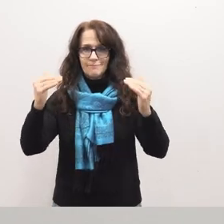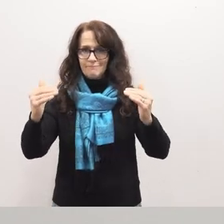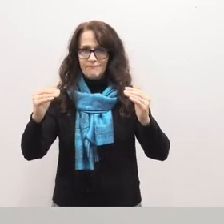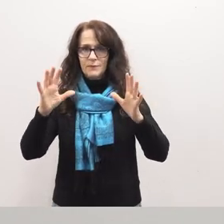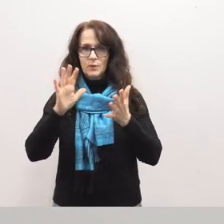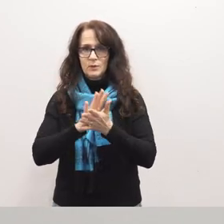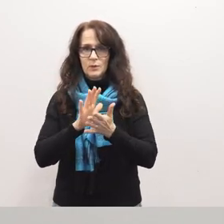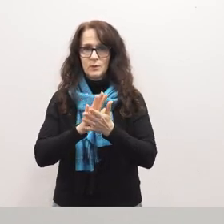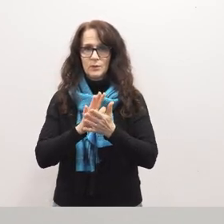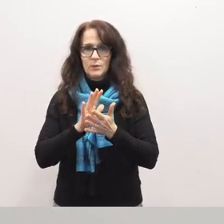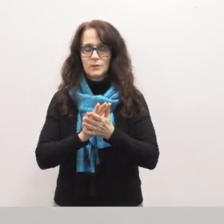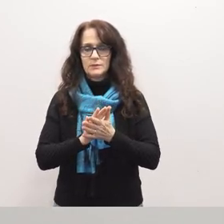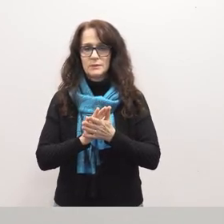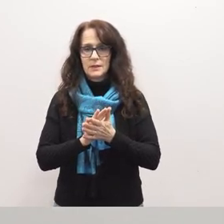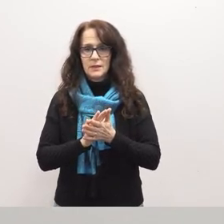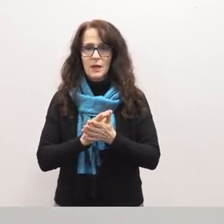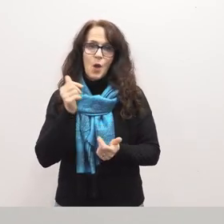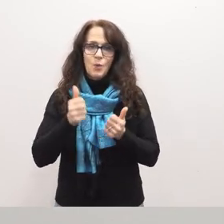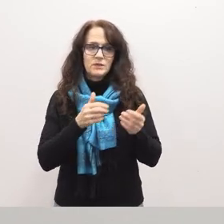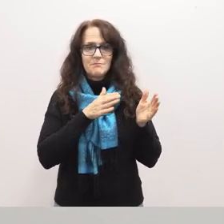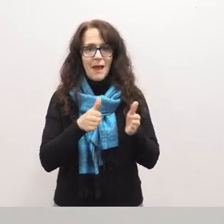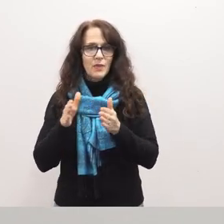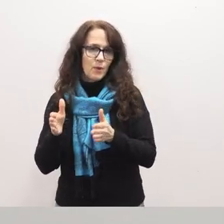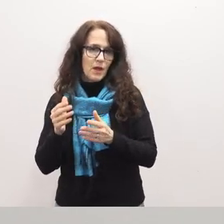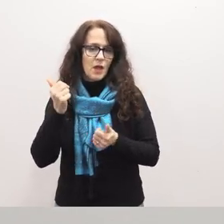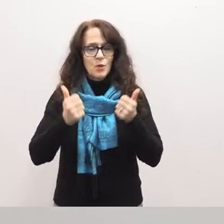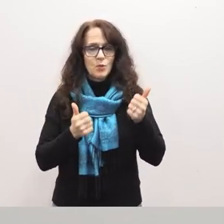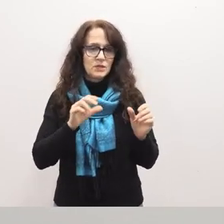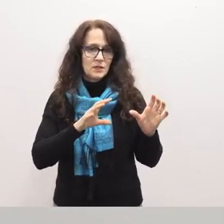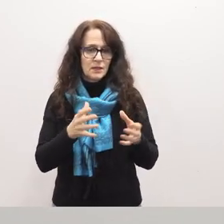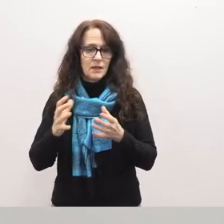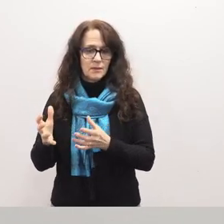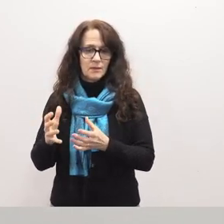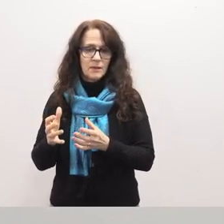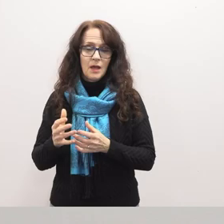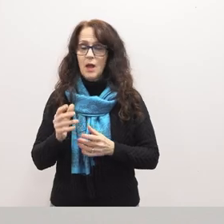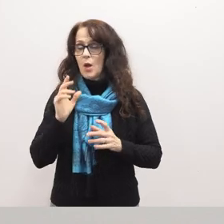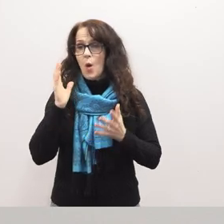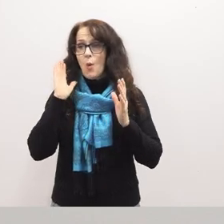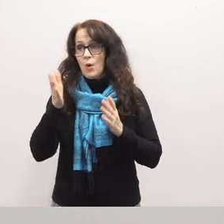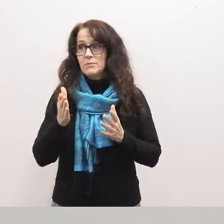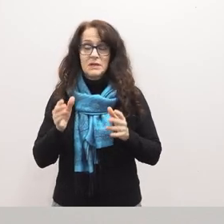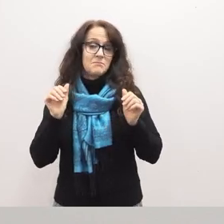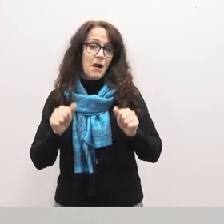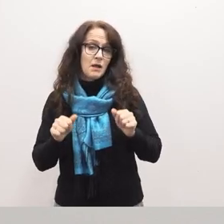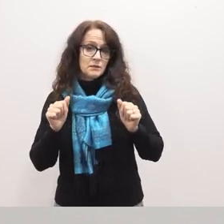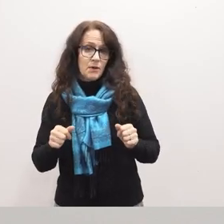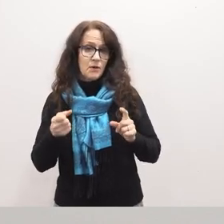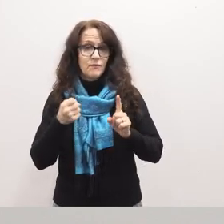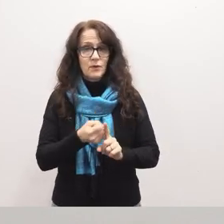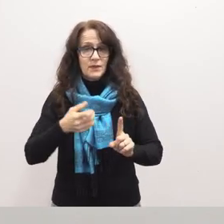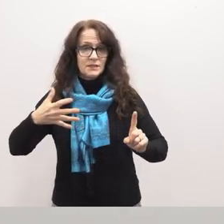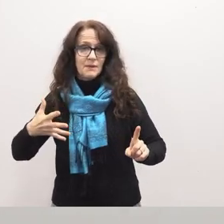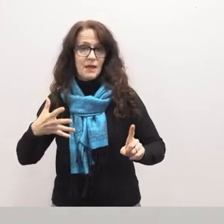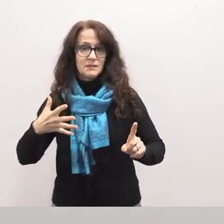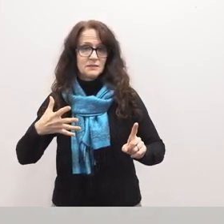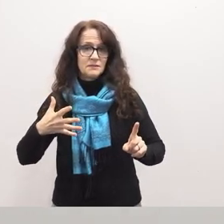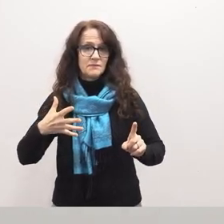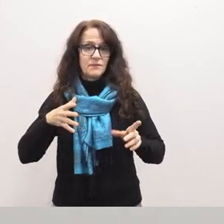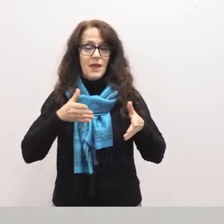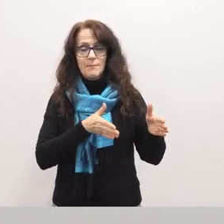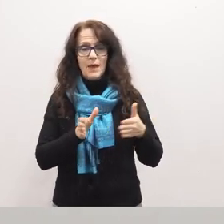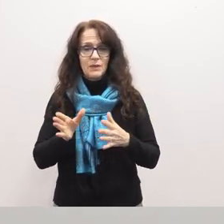identifying which pathways and which courses might be viable considerations for that expansion of that pathway embedded